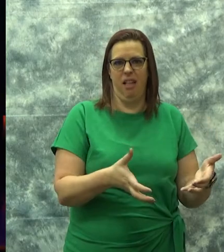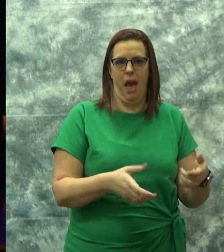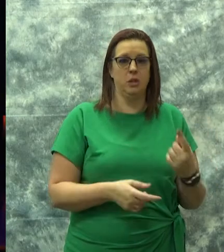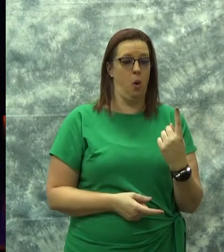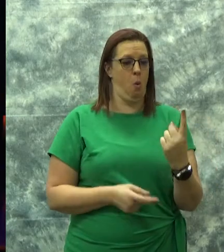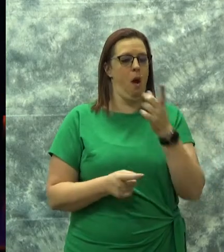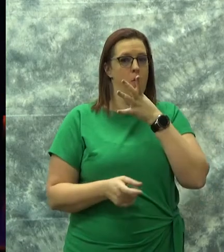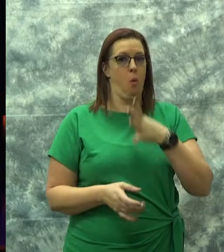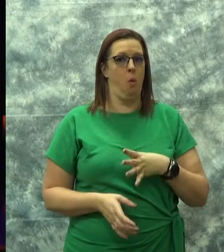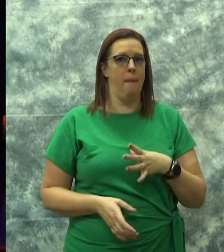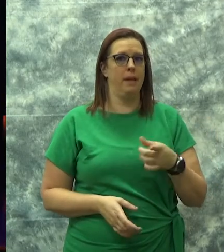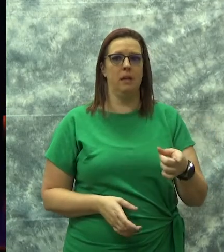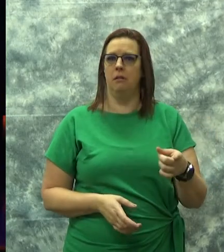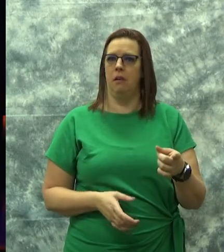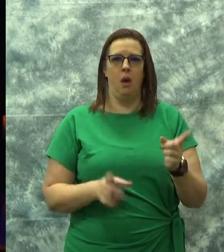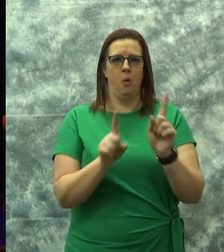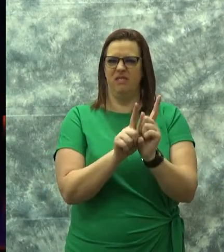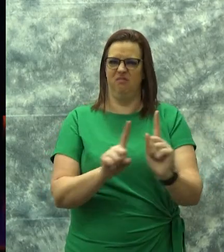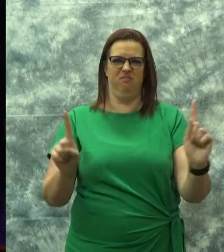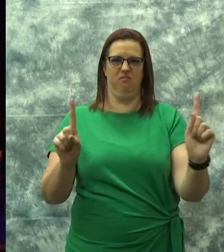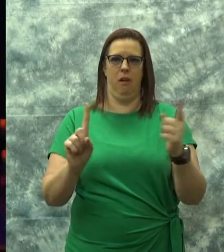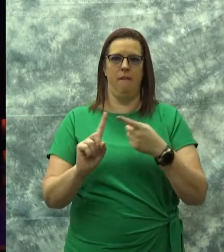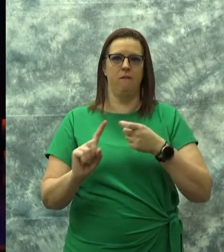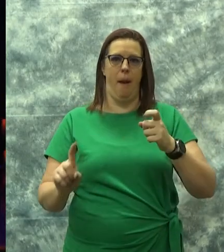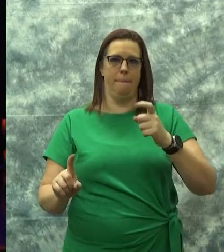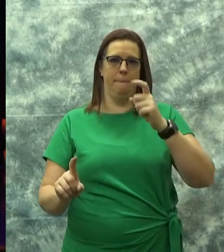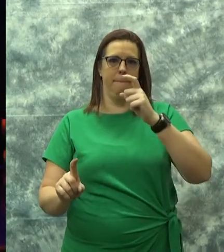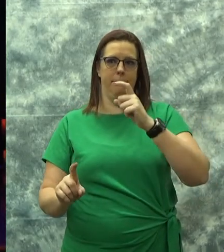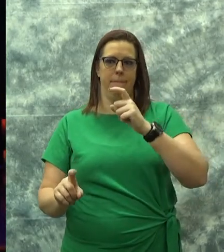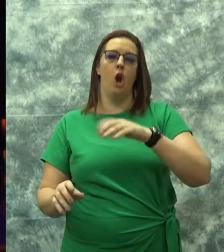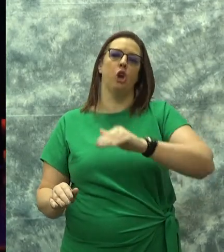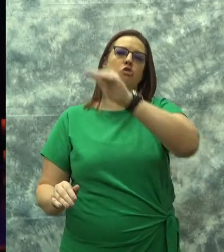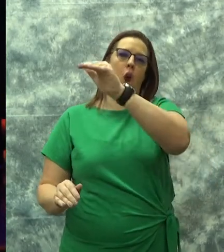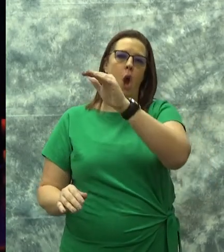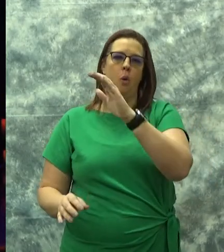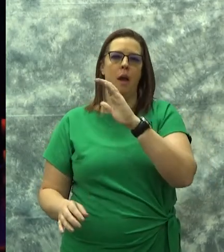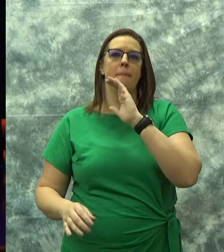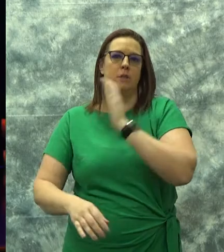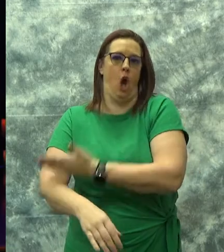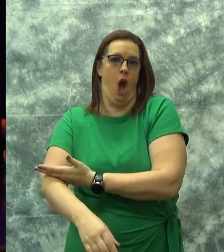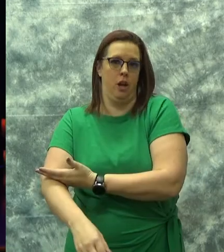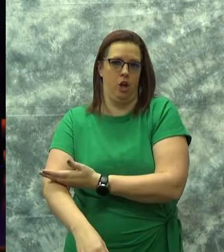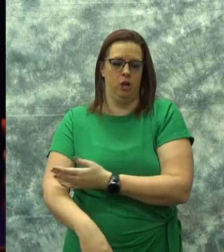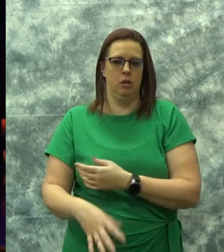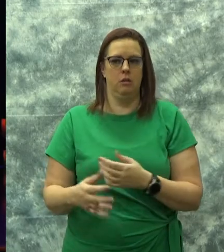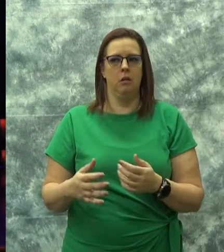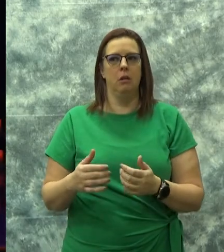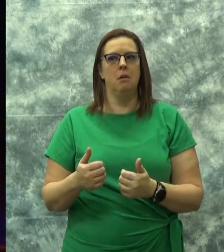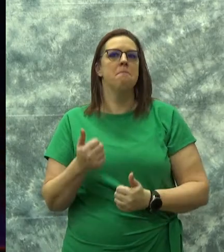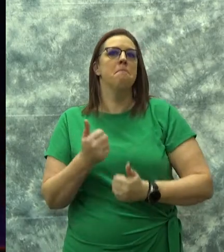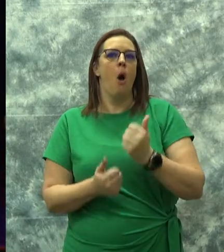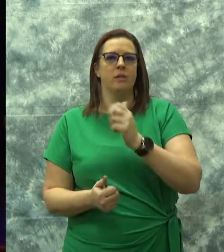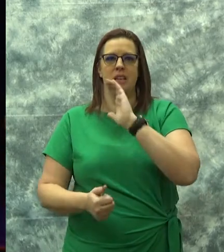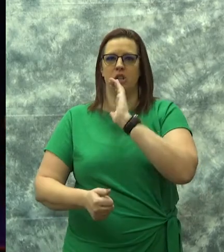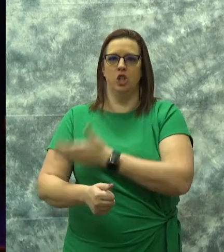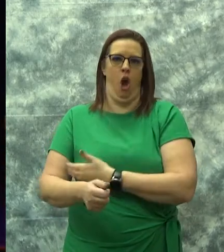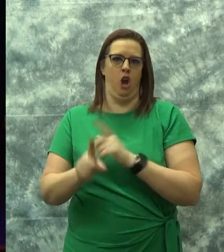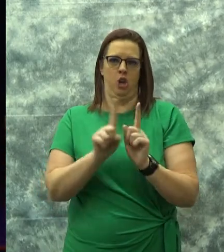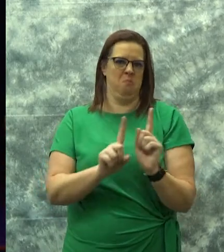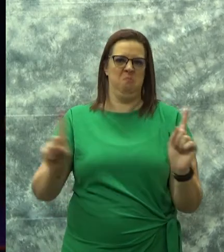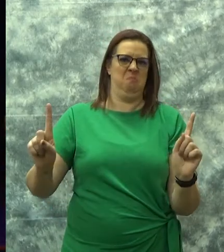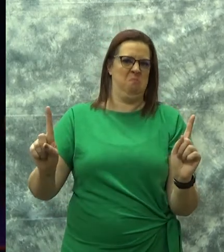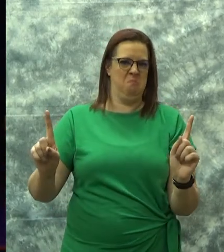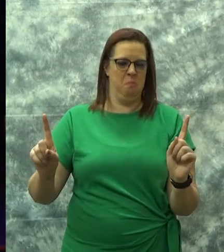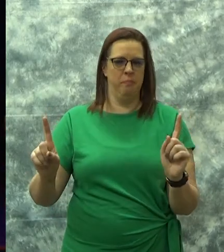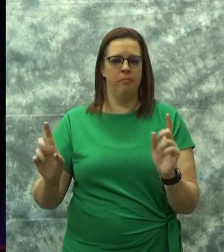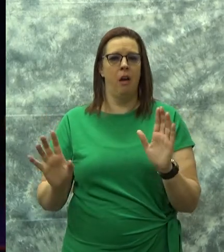who had been estranged from her grown daughter, and they hadn't spoken for 3 years. And mostly the daughter had initiated the